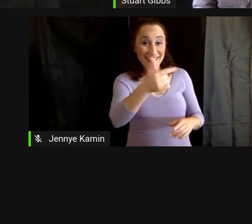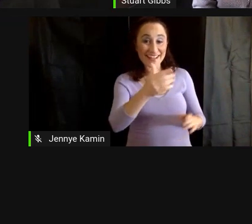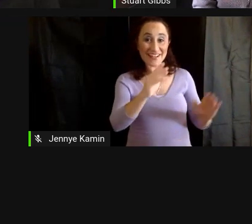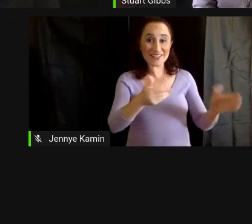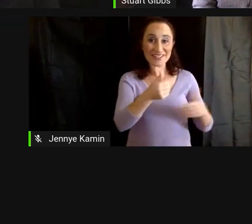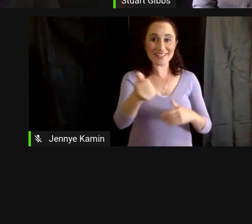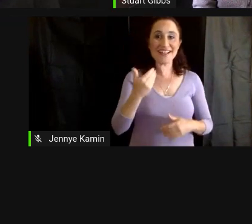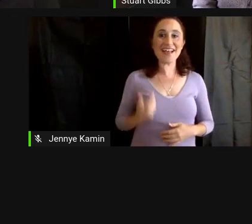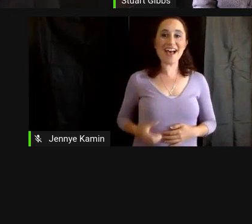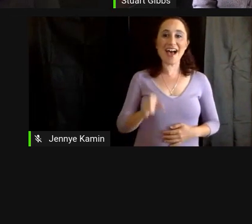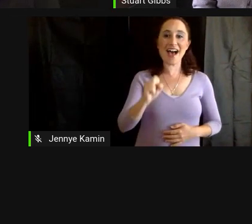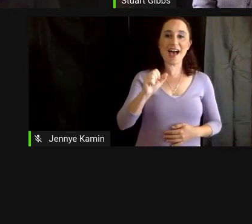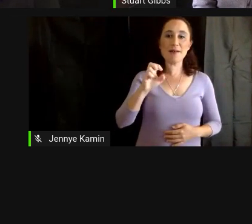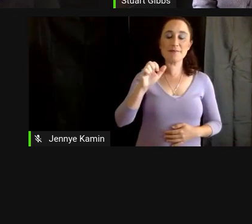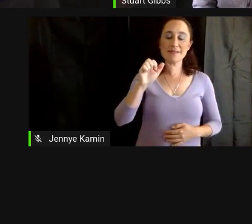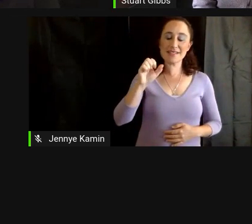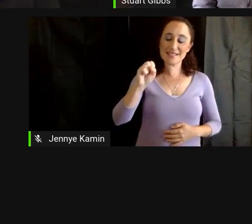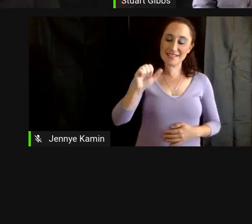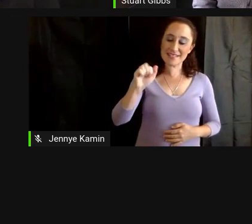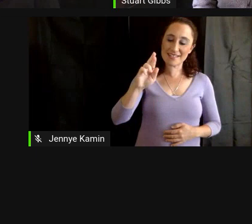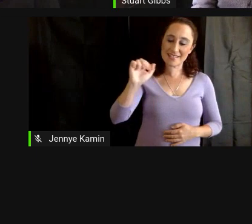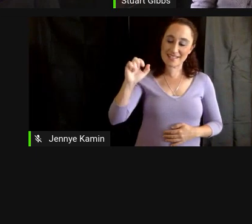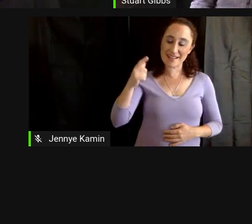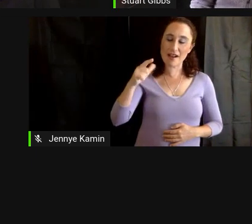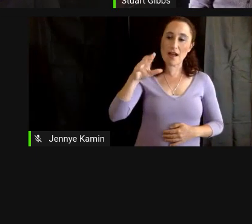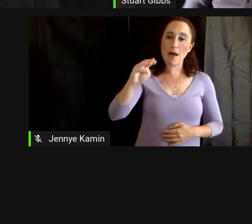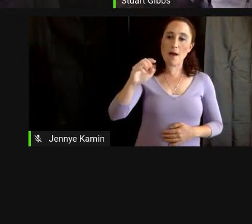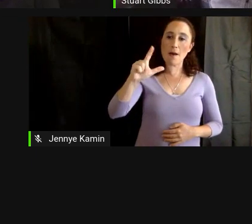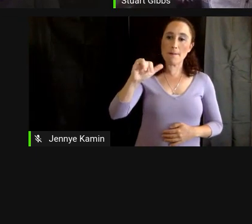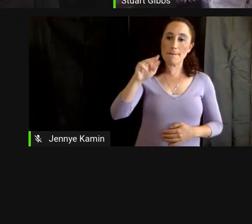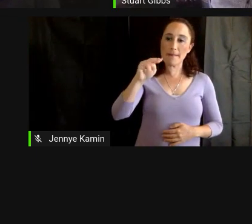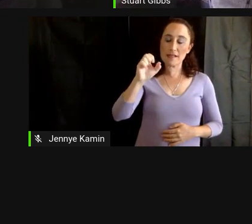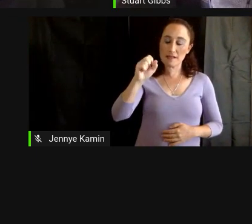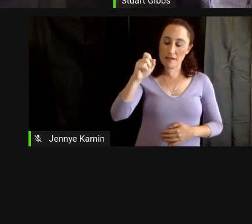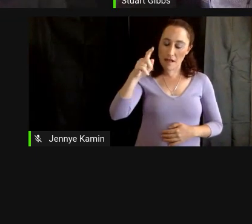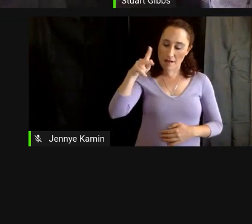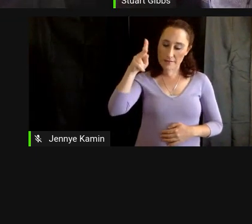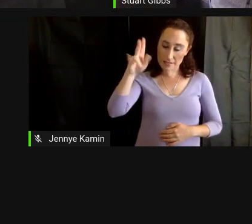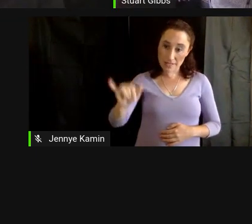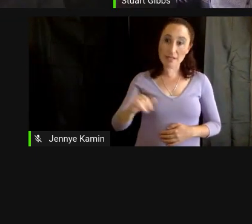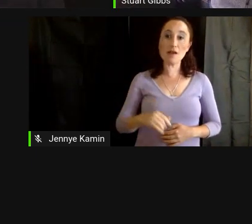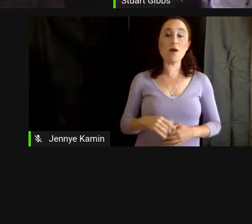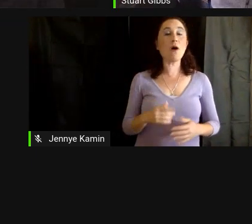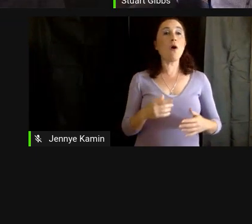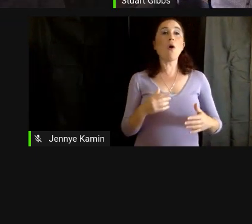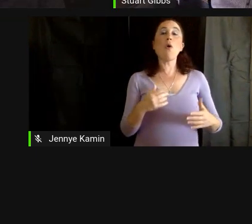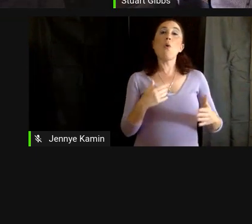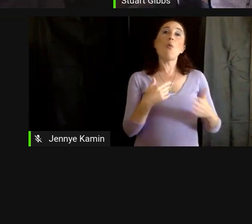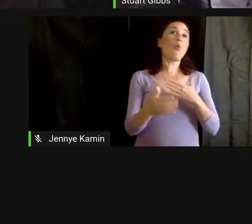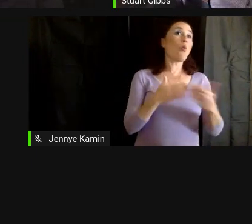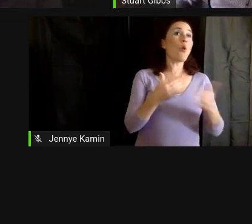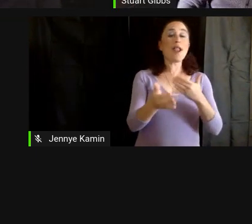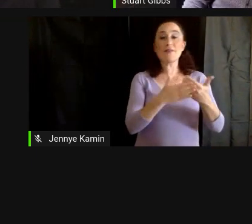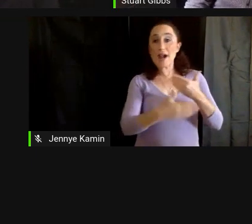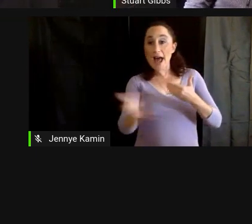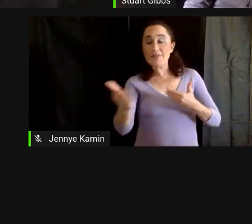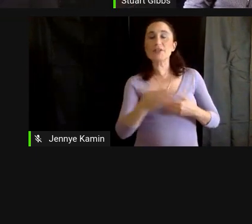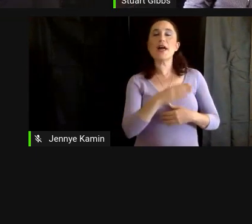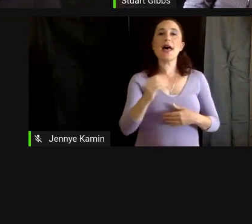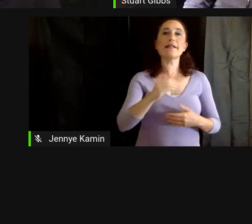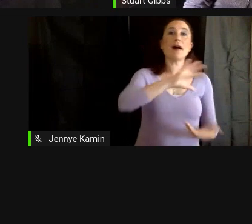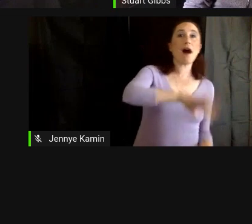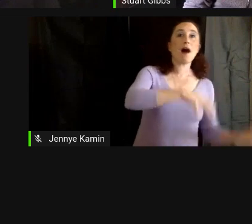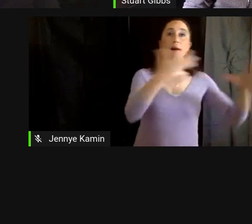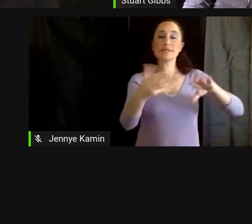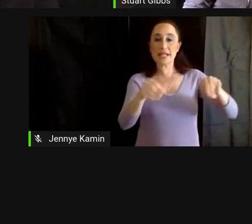I'm Sarah Mlynowski. I'm the author of Whatever After, and also of the series Upside Down Magic, which I co-write with